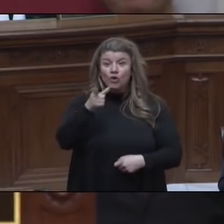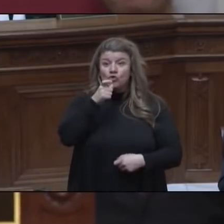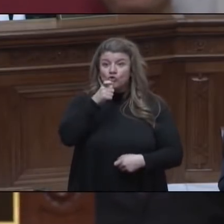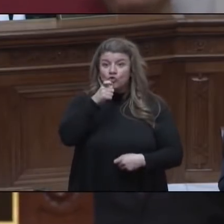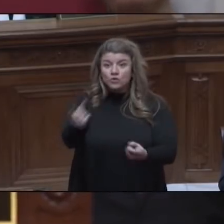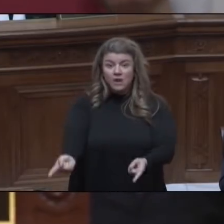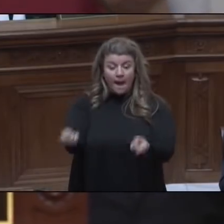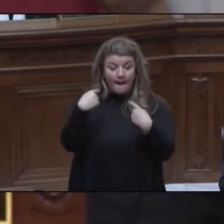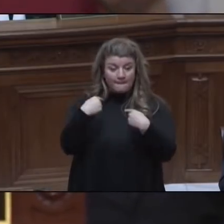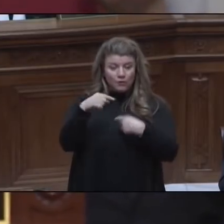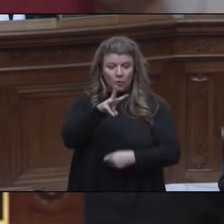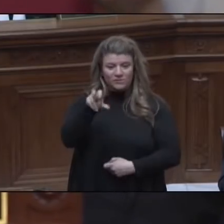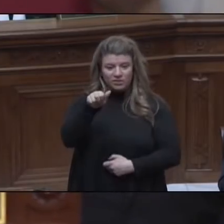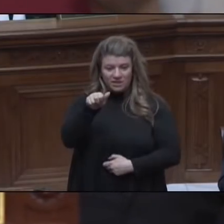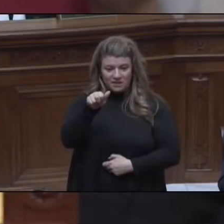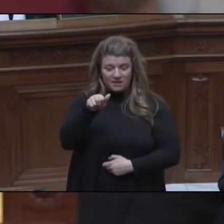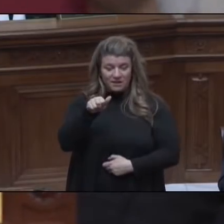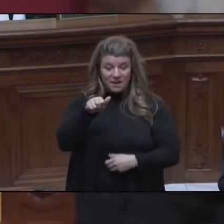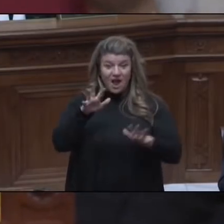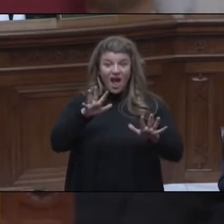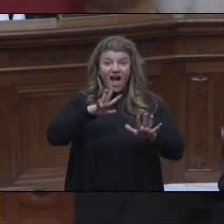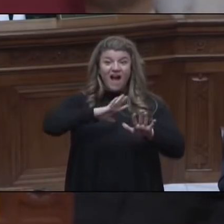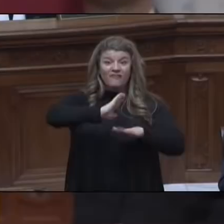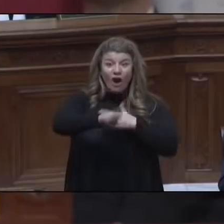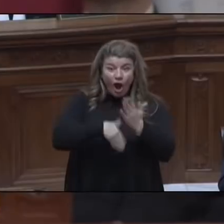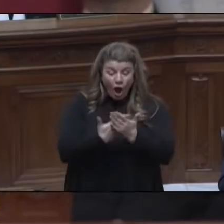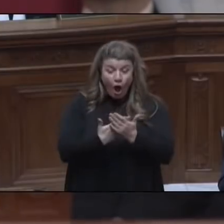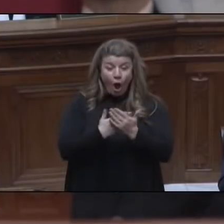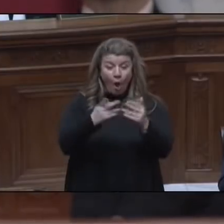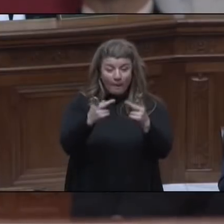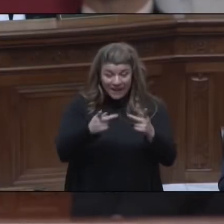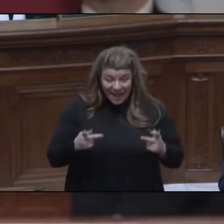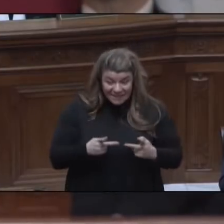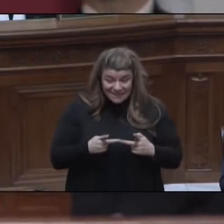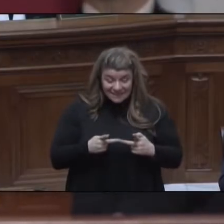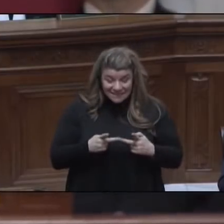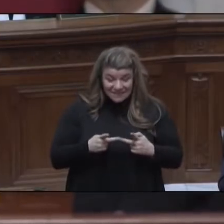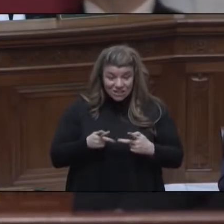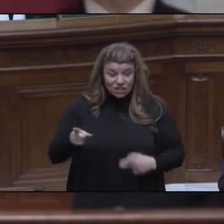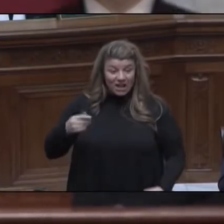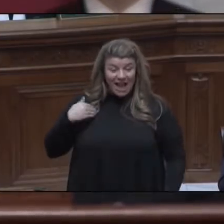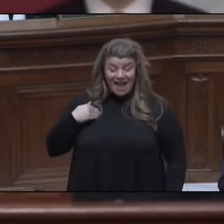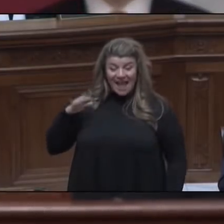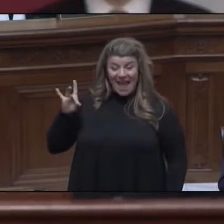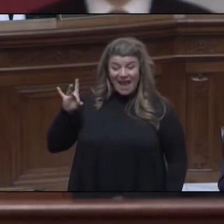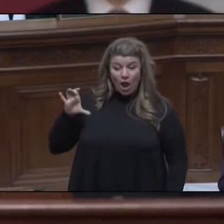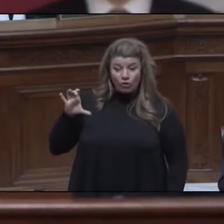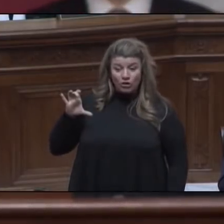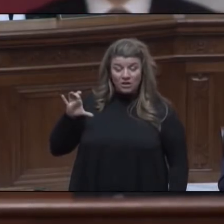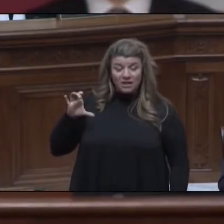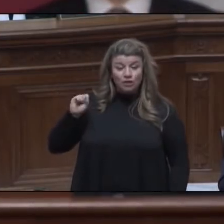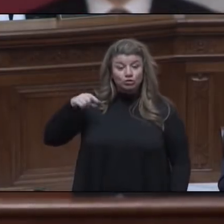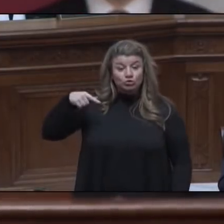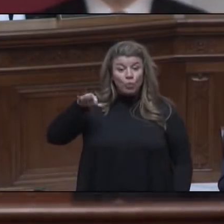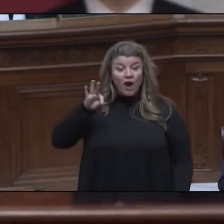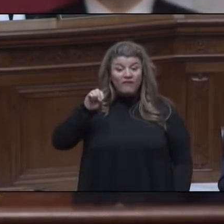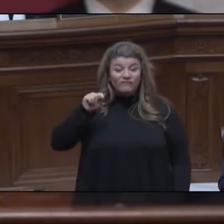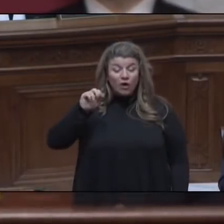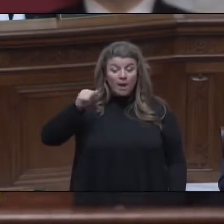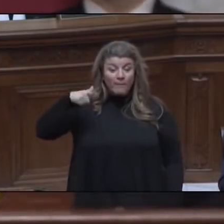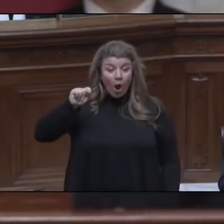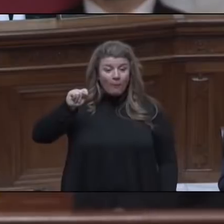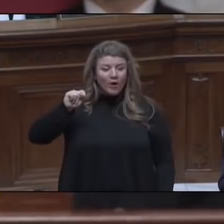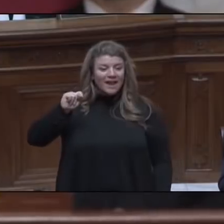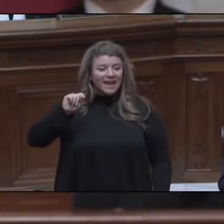to West Virginia. Of all places, she came from an 800-foot 800 square foot apartment